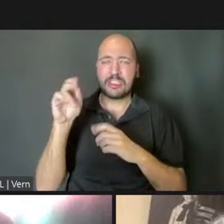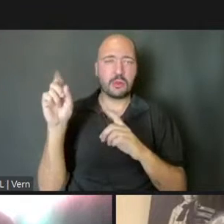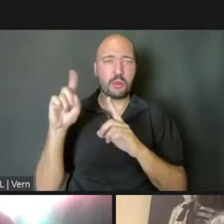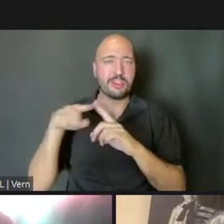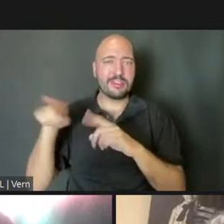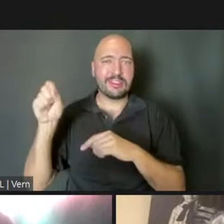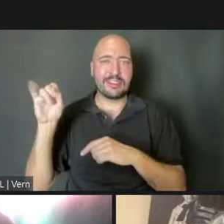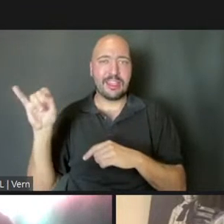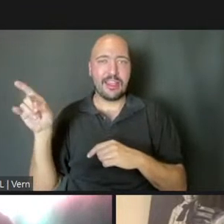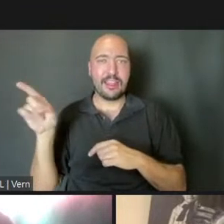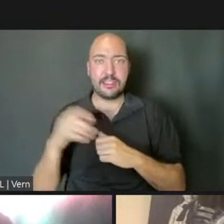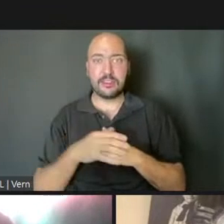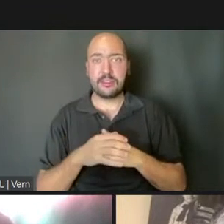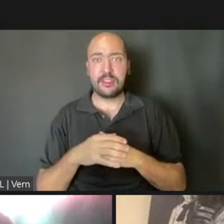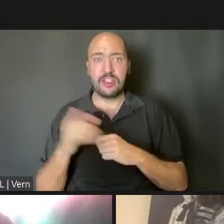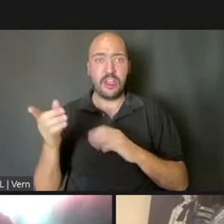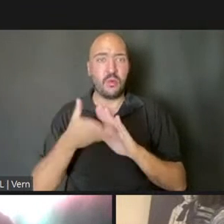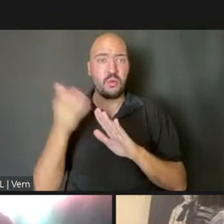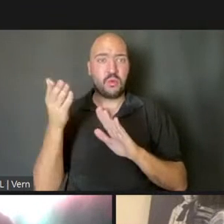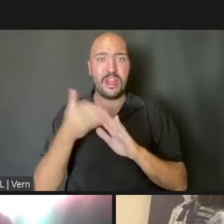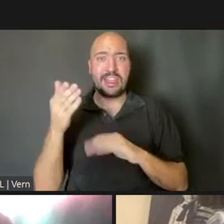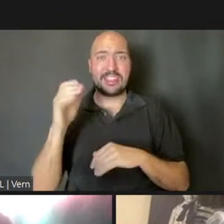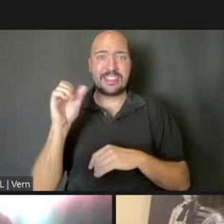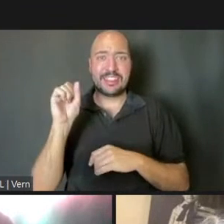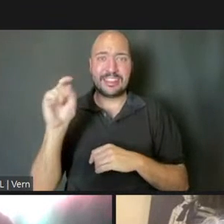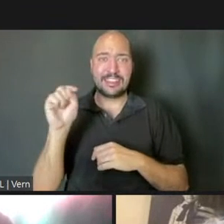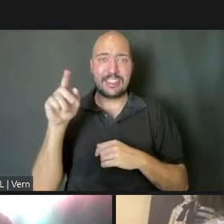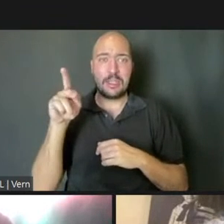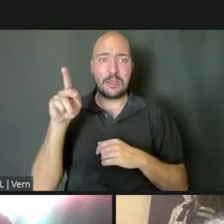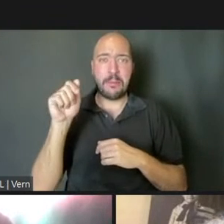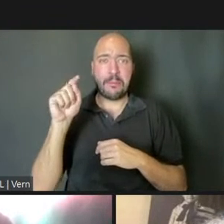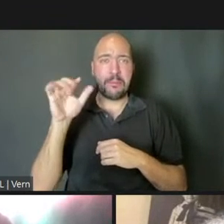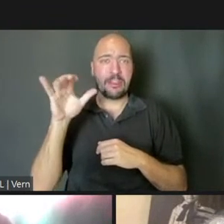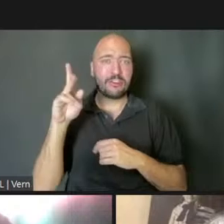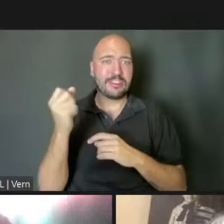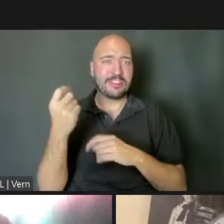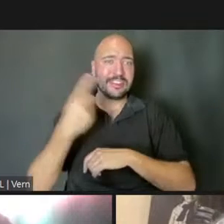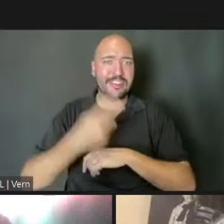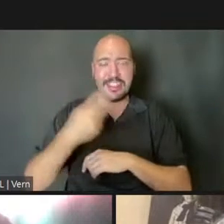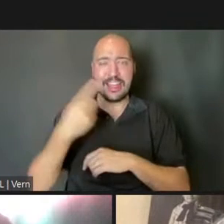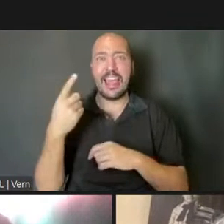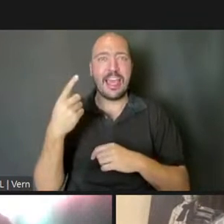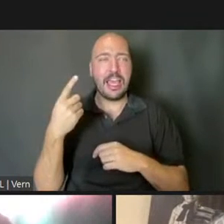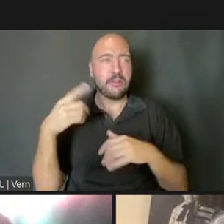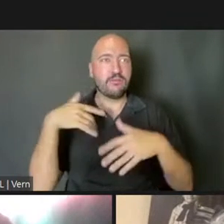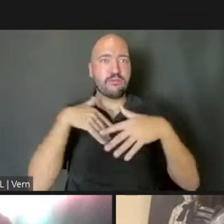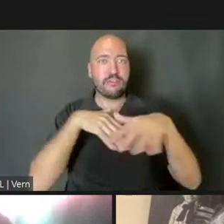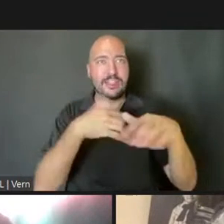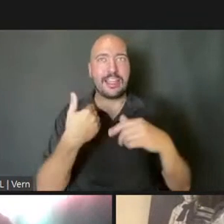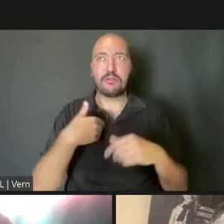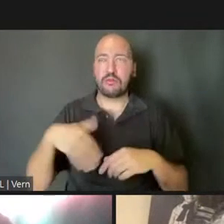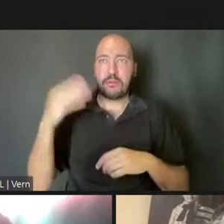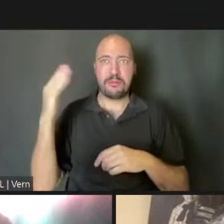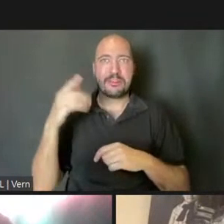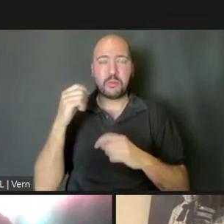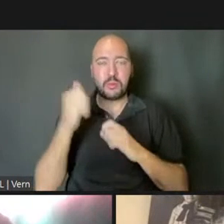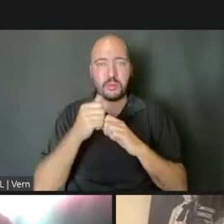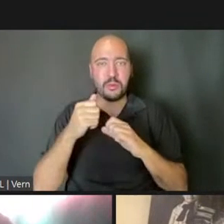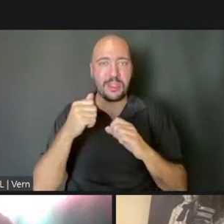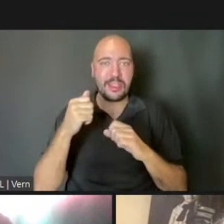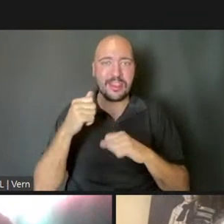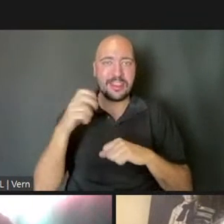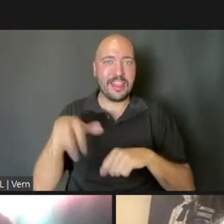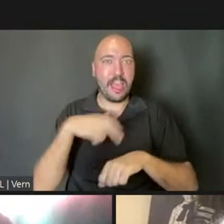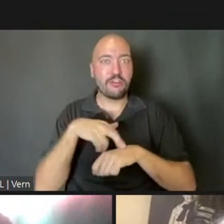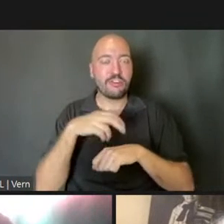And they run a St. Patrick's Day parade. I had grown up Irish step dancing and marching in this parade. It's the